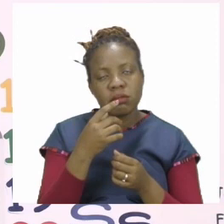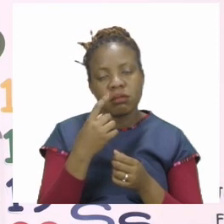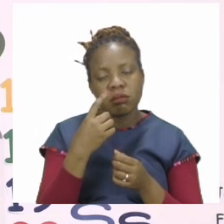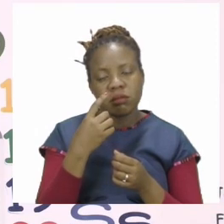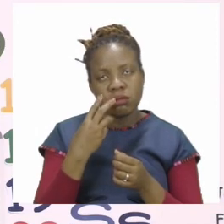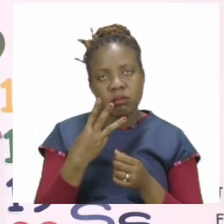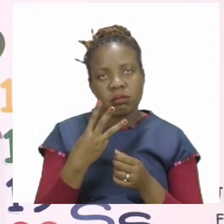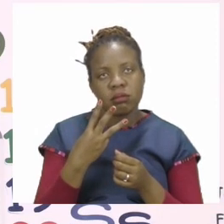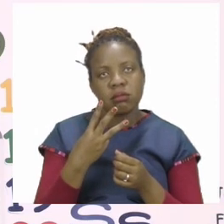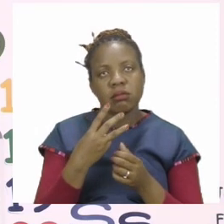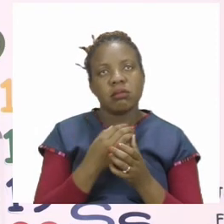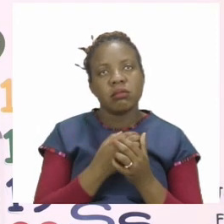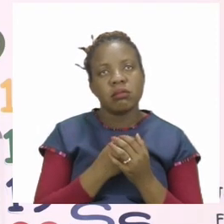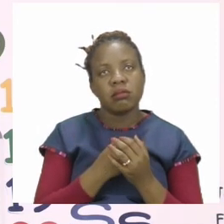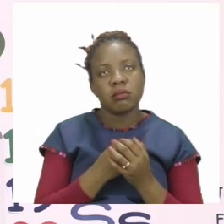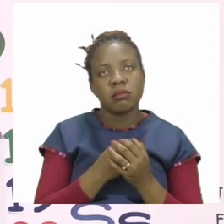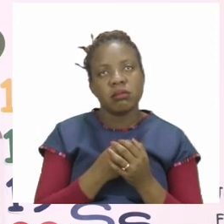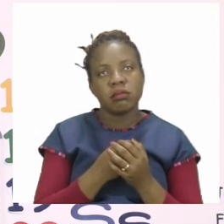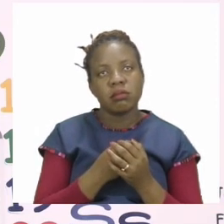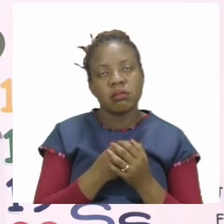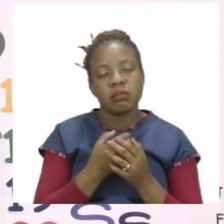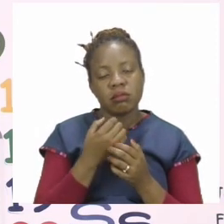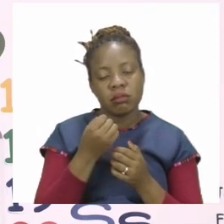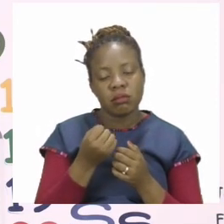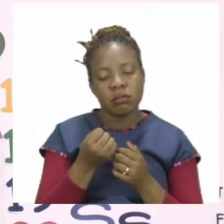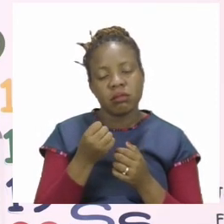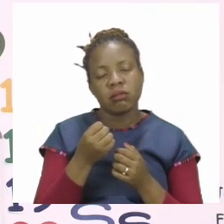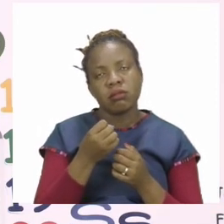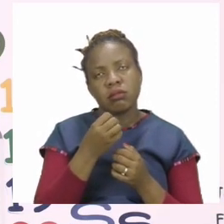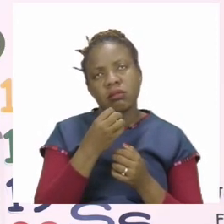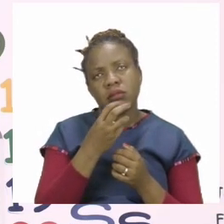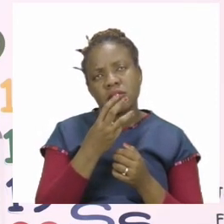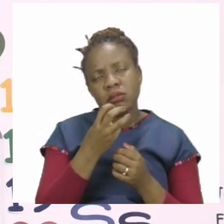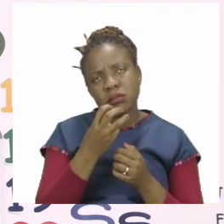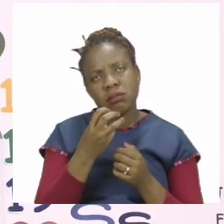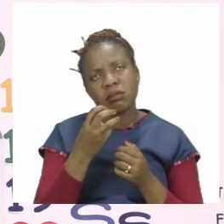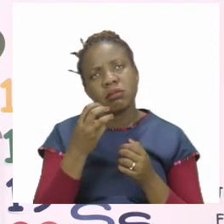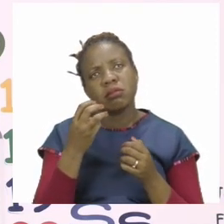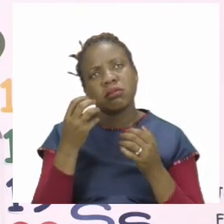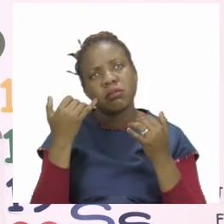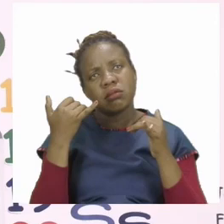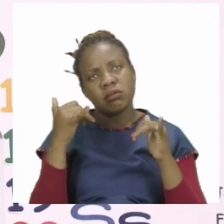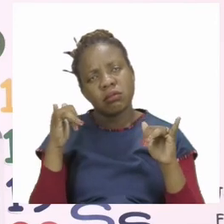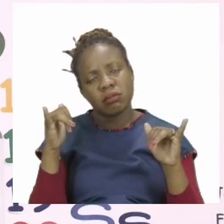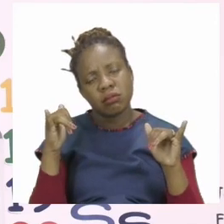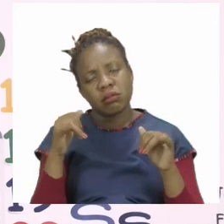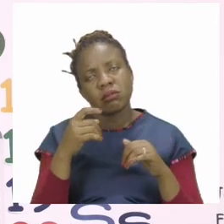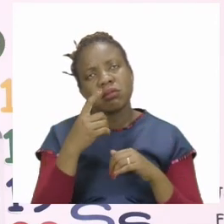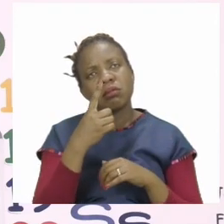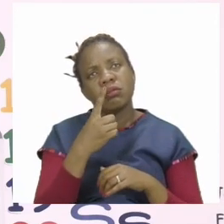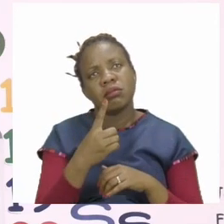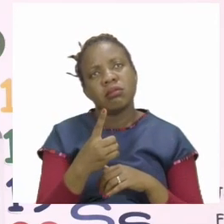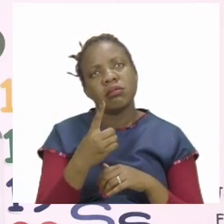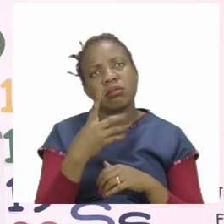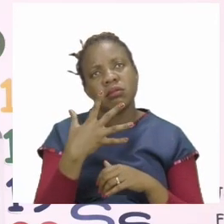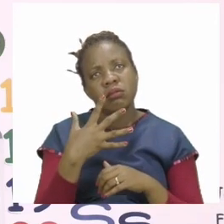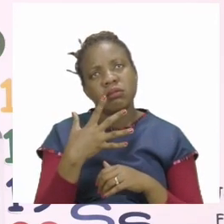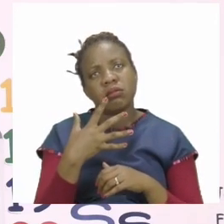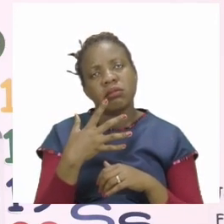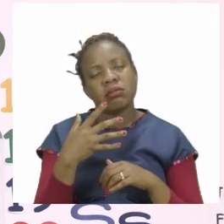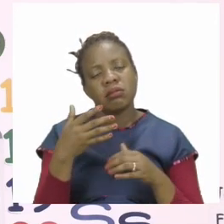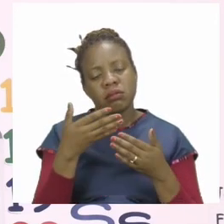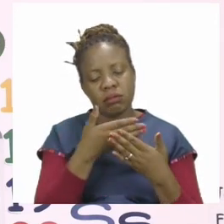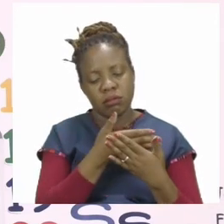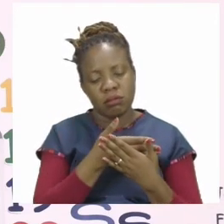3 because we have 30 cows, 15 calves and 3 bulls. So that means we have to